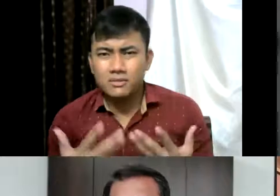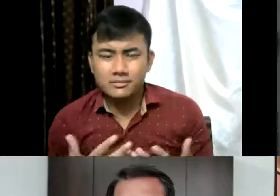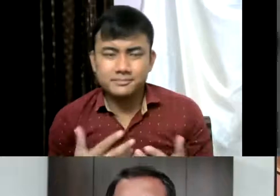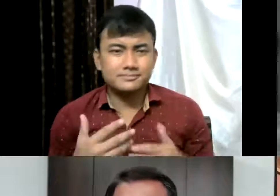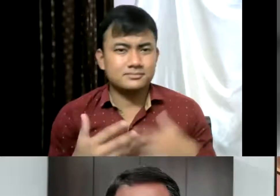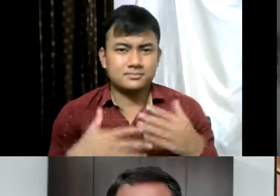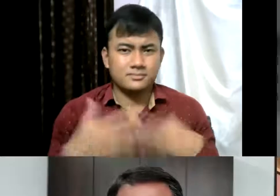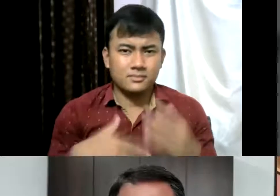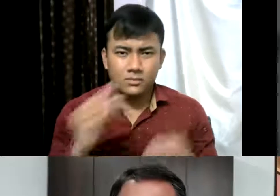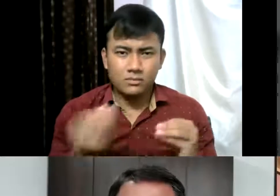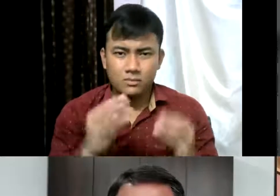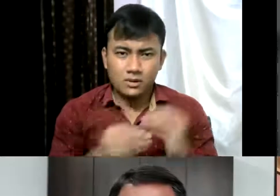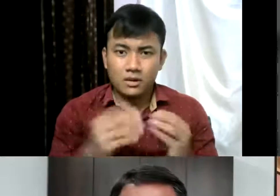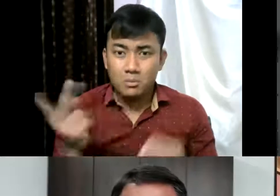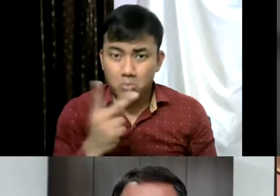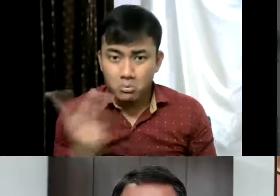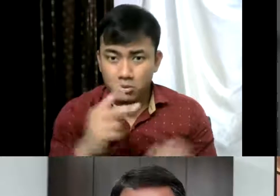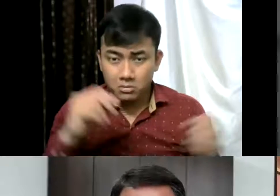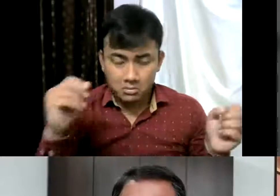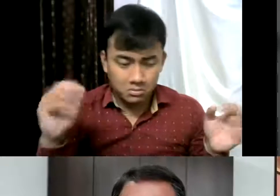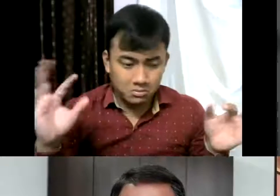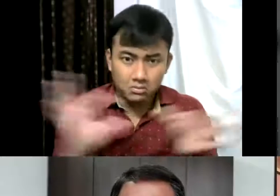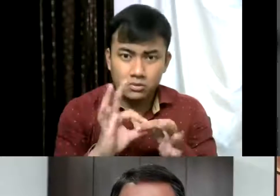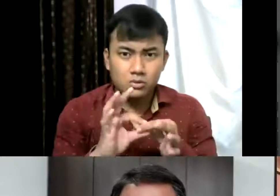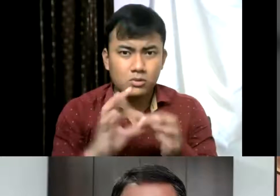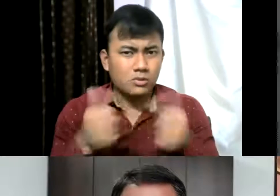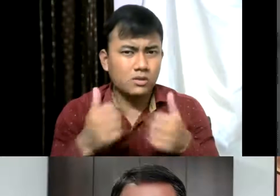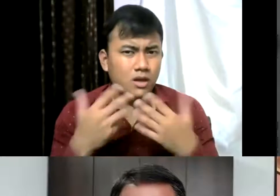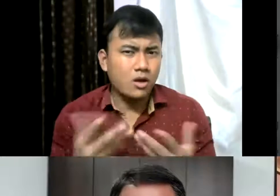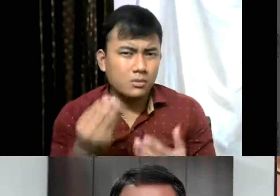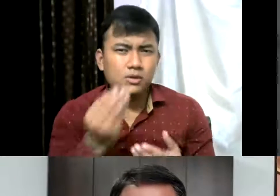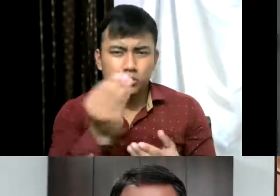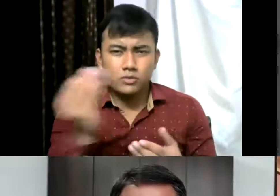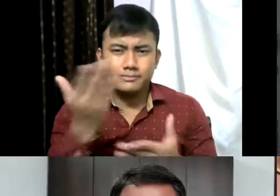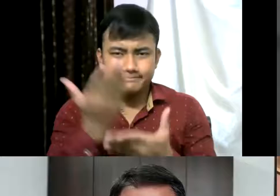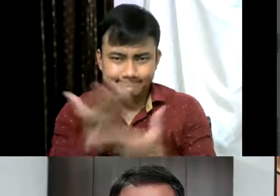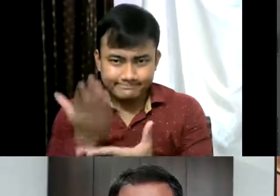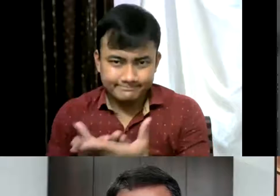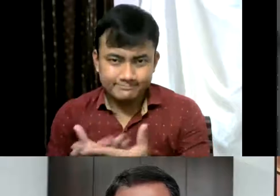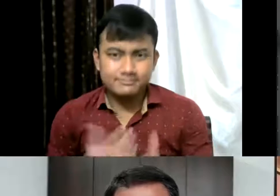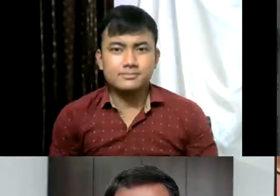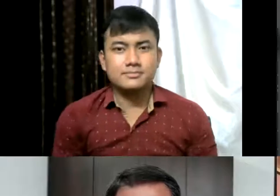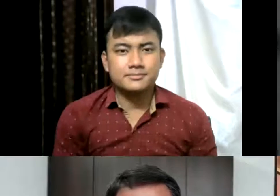we play out both of these things online? I would love to hear your thoughts on this. Dhiren, would you like to go first?